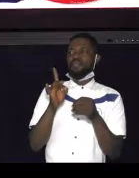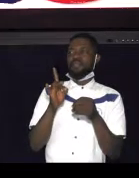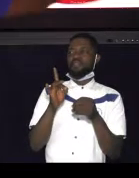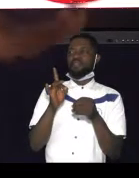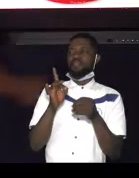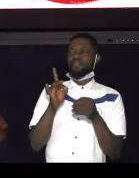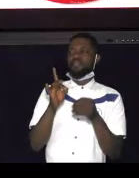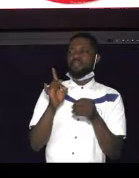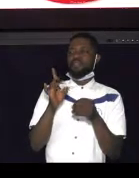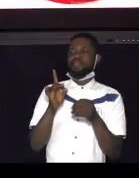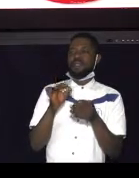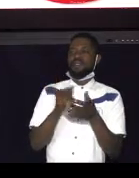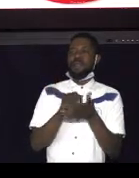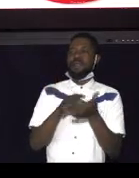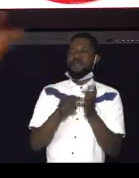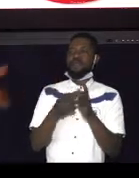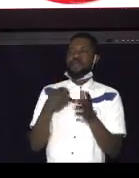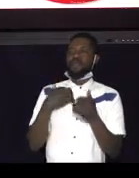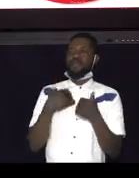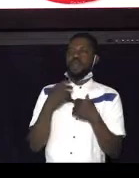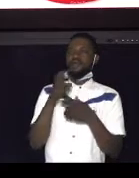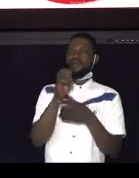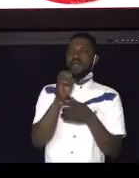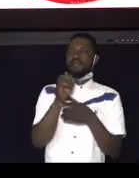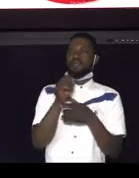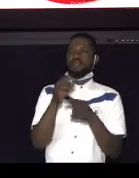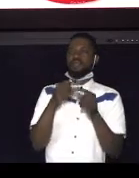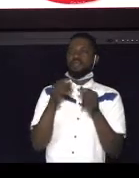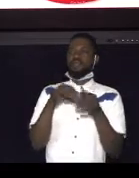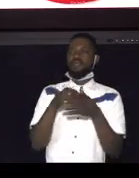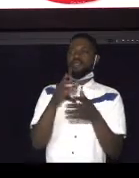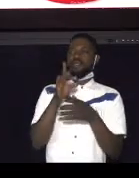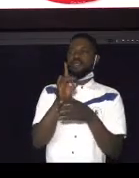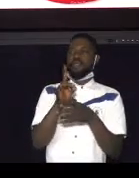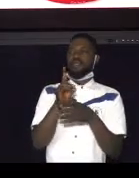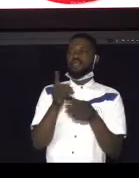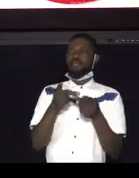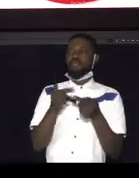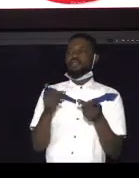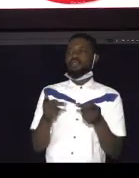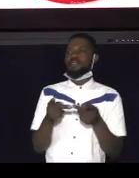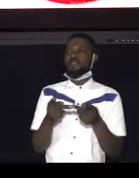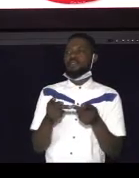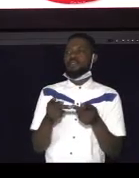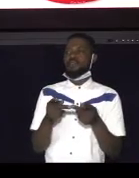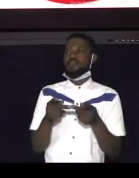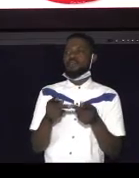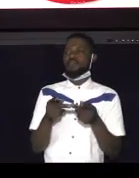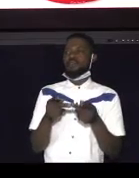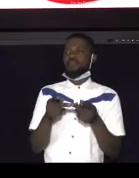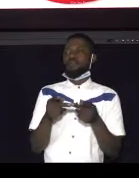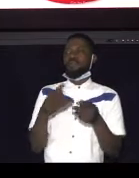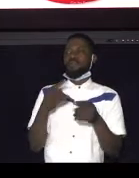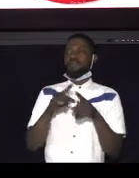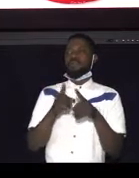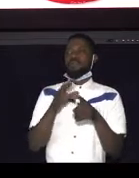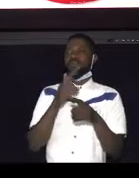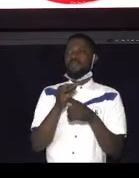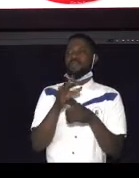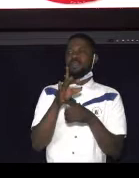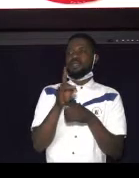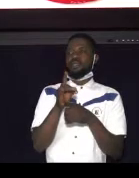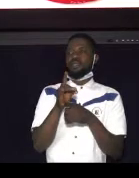7, 8. And that means that we have 30 degrees in 8 places, and that's exactly what we're going to be doing. The difference is 8,